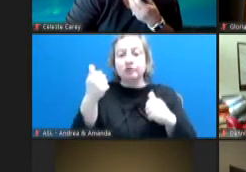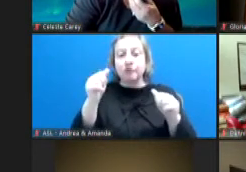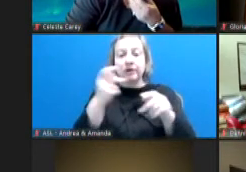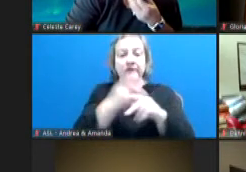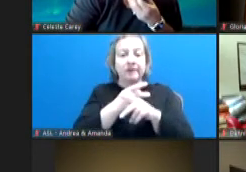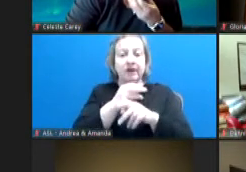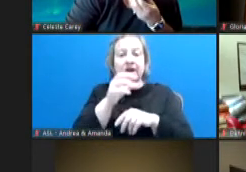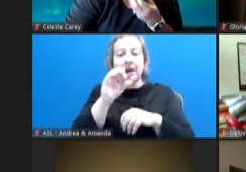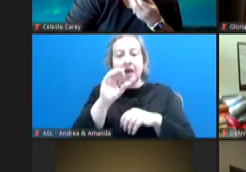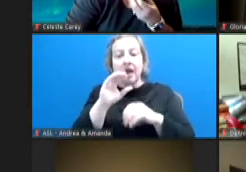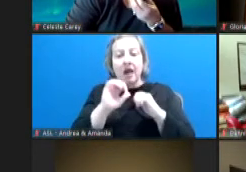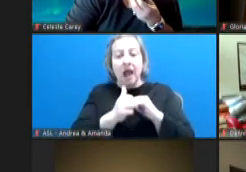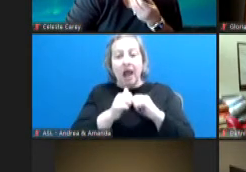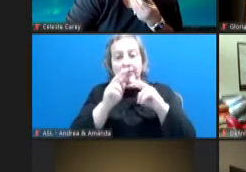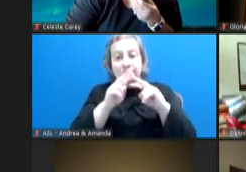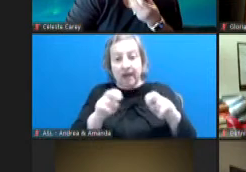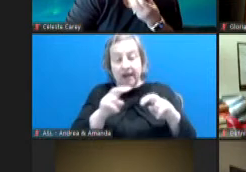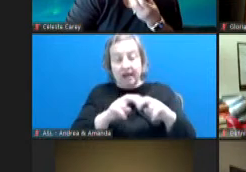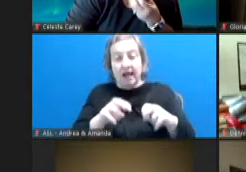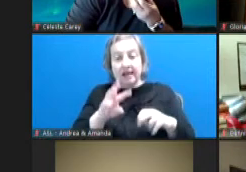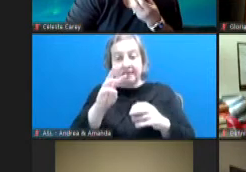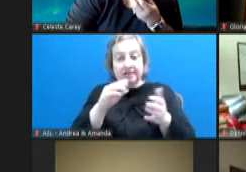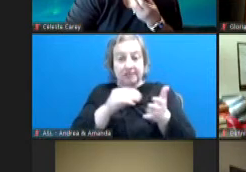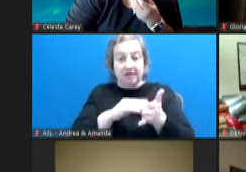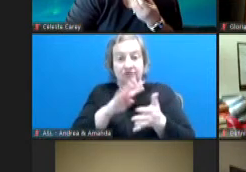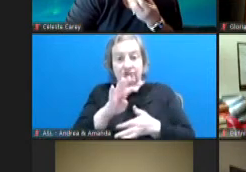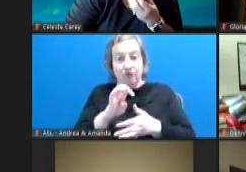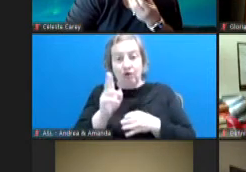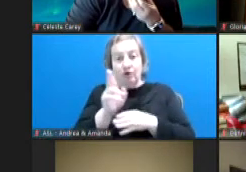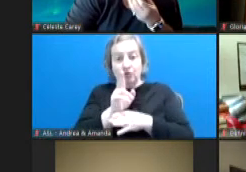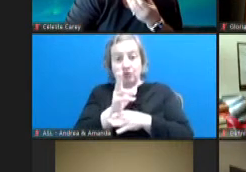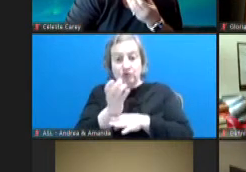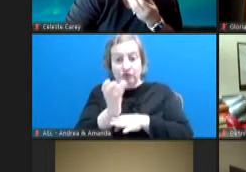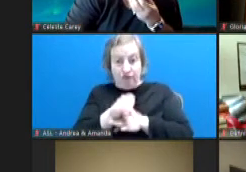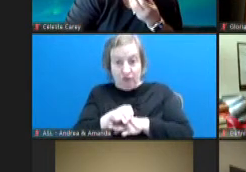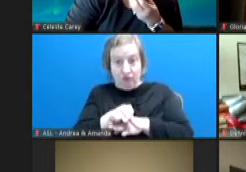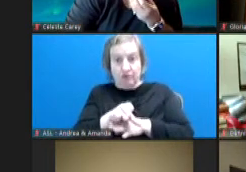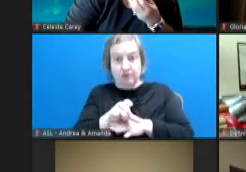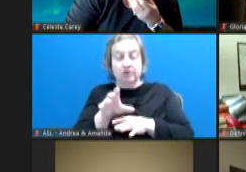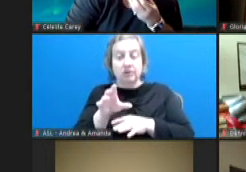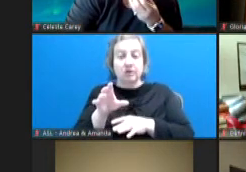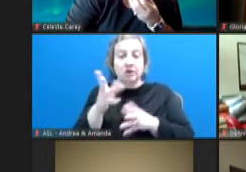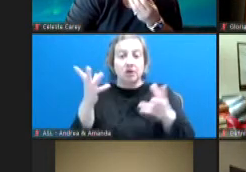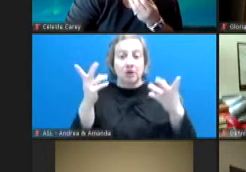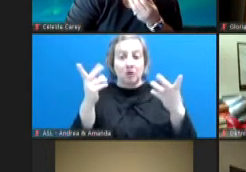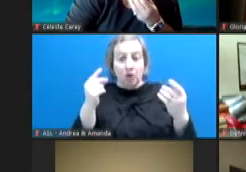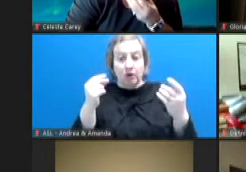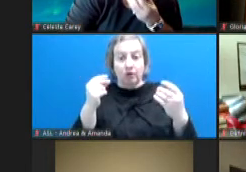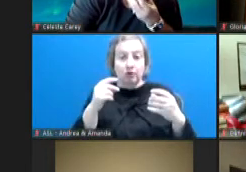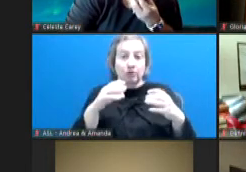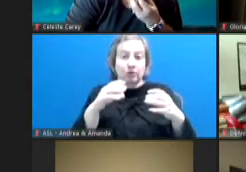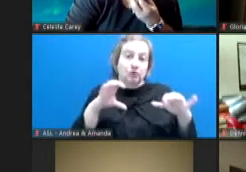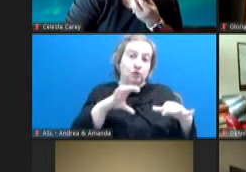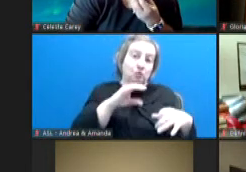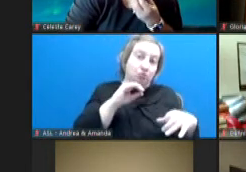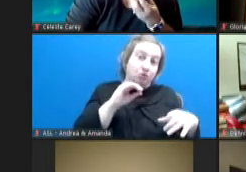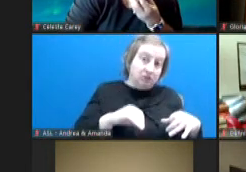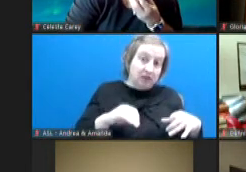to analyze 6,400 uses of force, what do you do? Do you do a percentage of